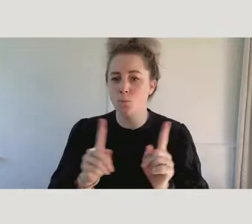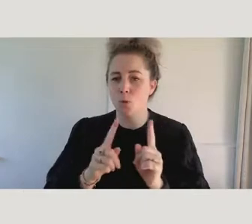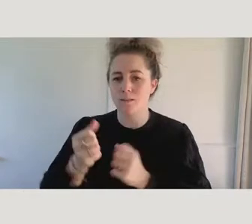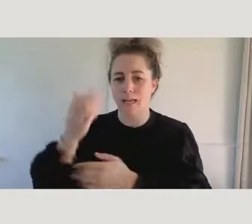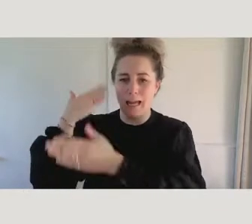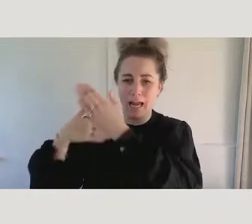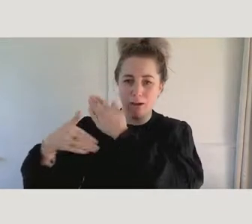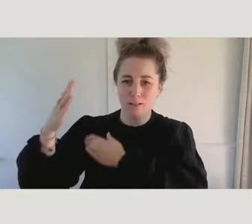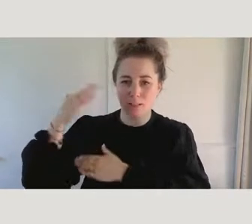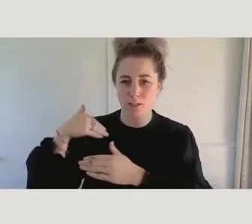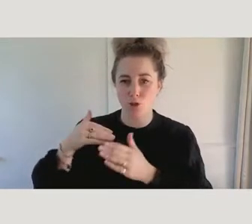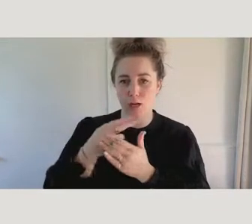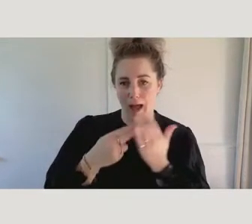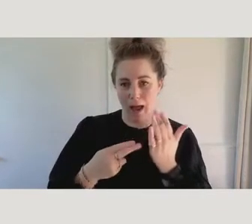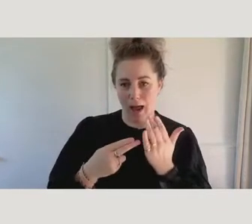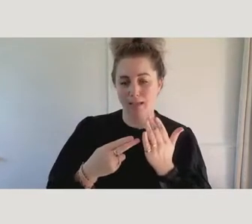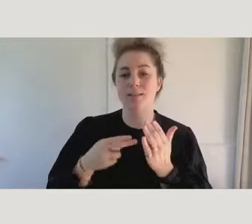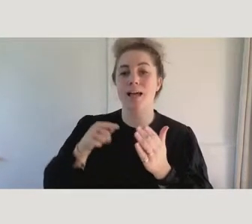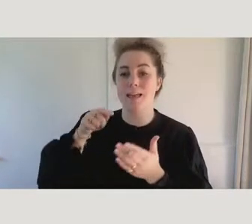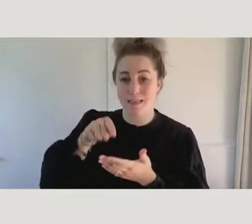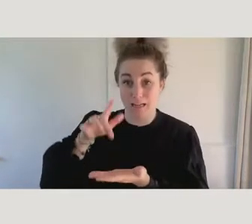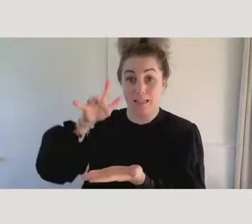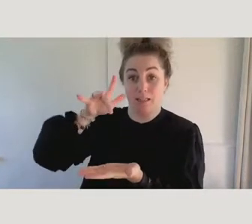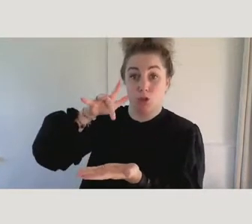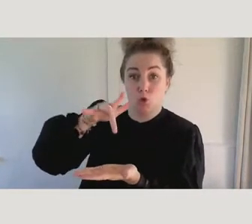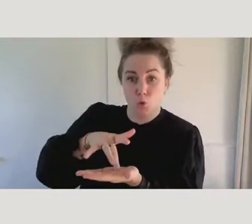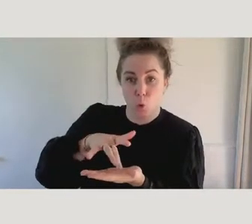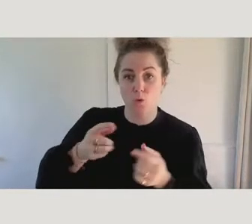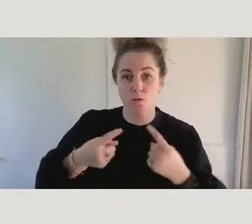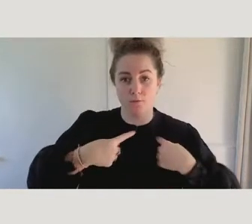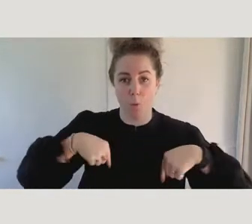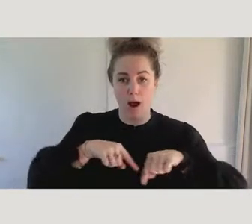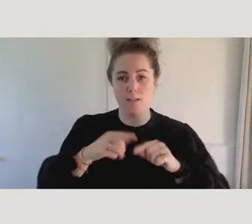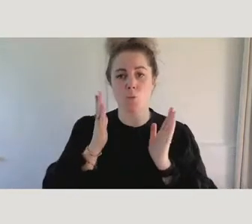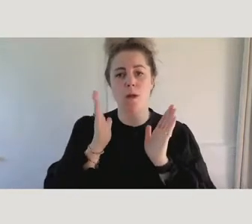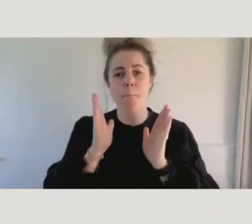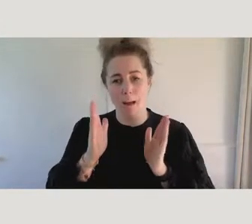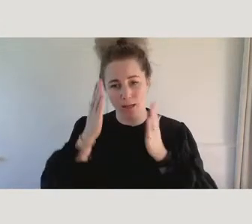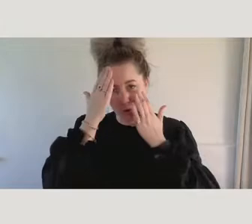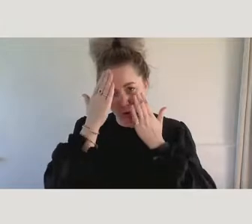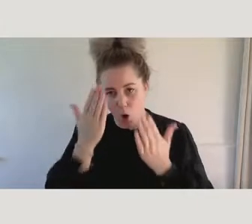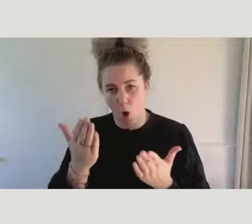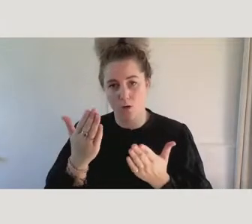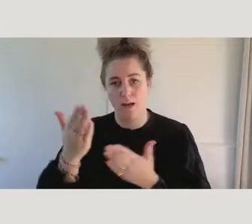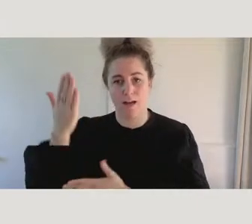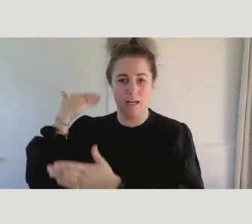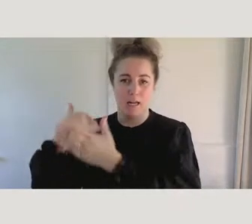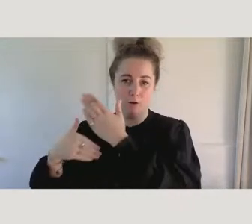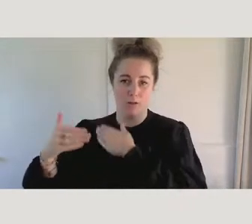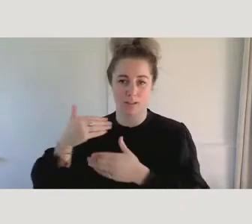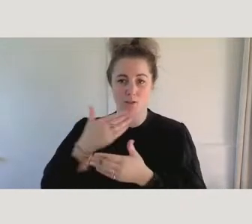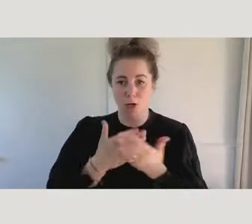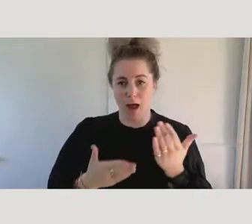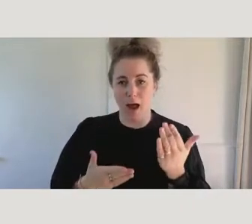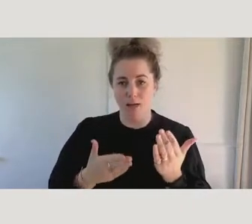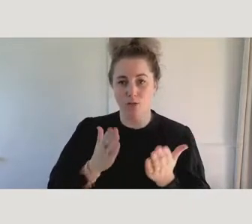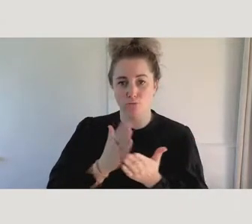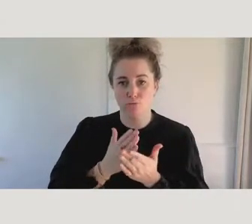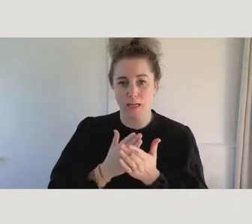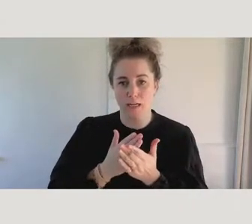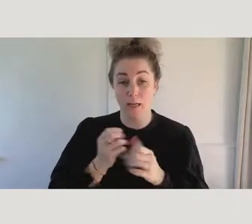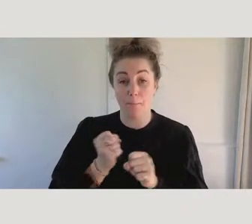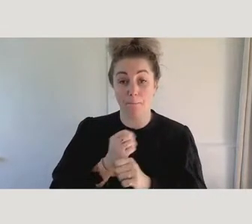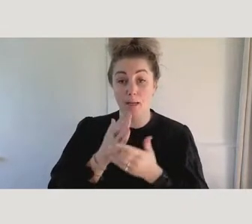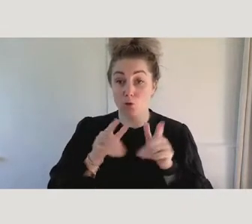heritage Arts are the source for us we must honor our heritage Arts so keeping